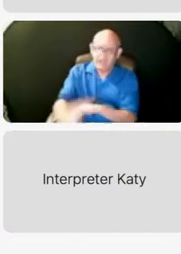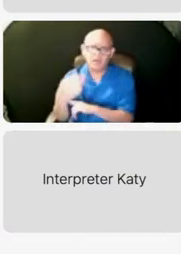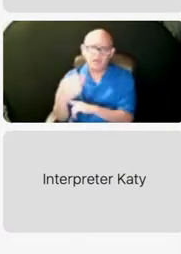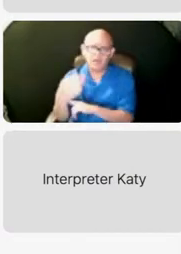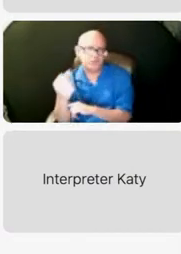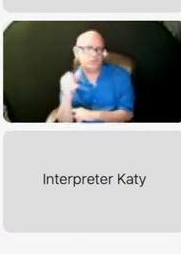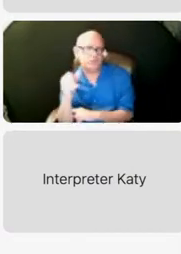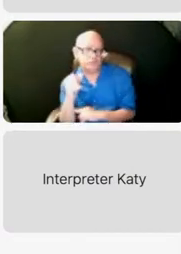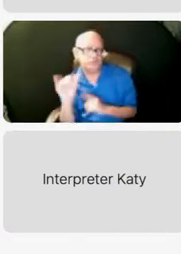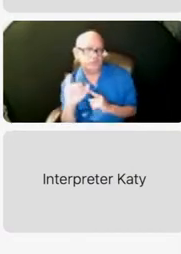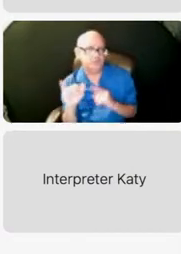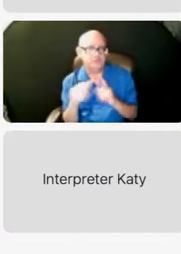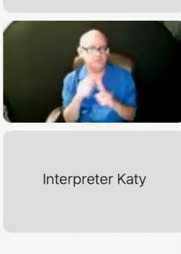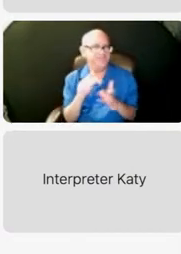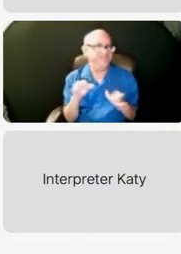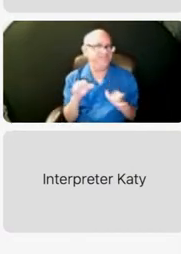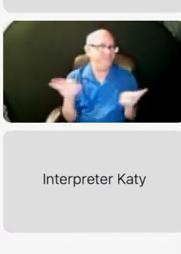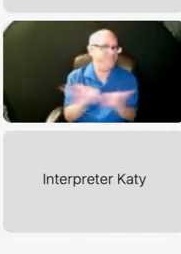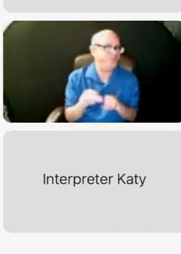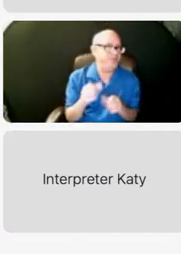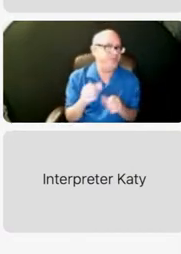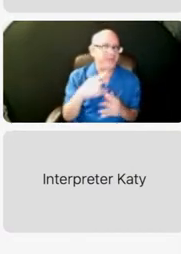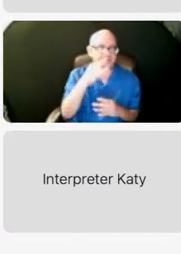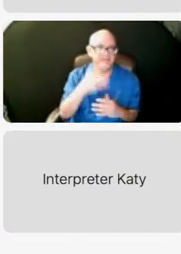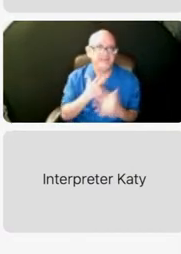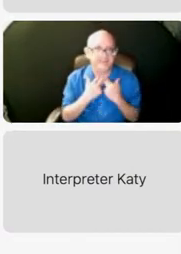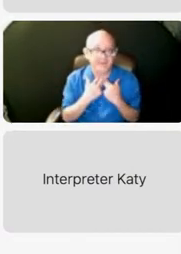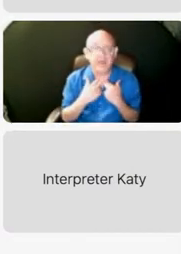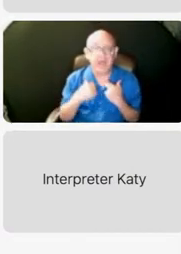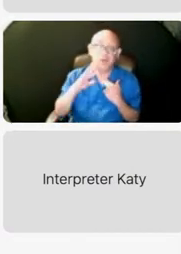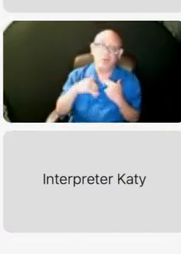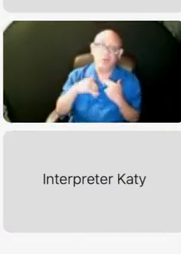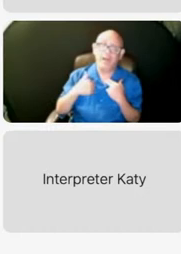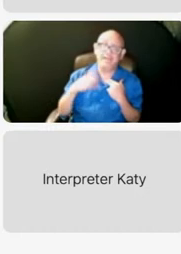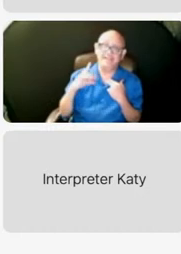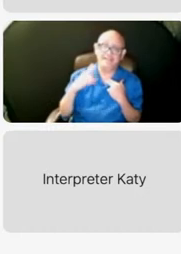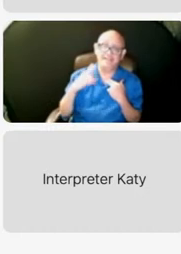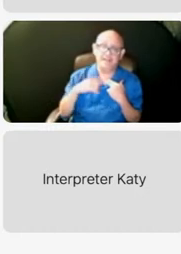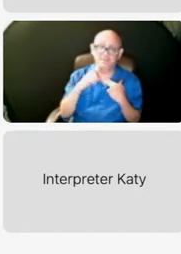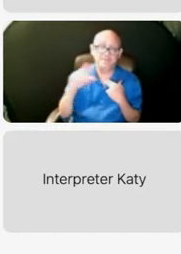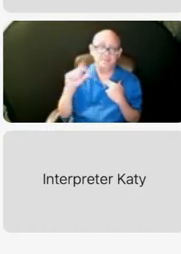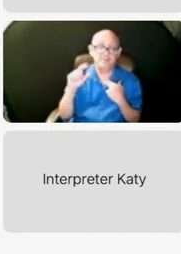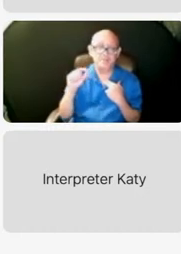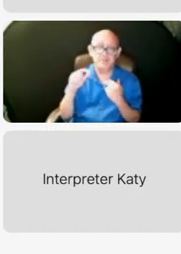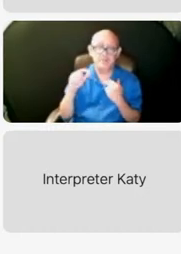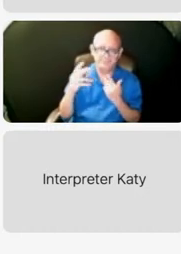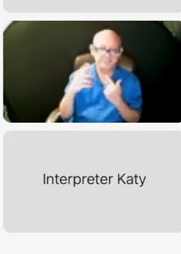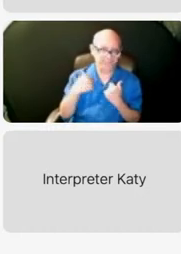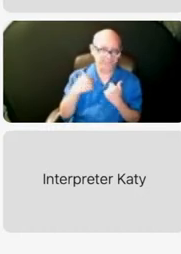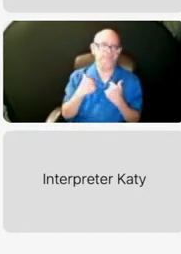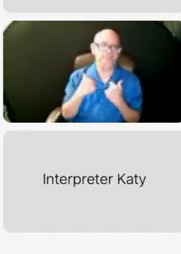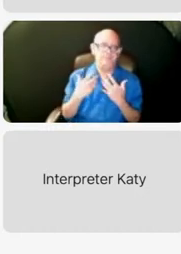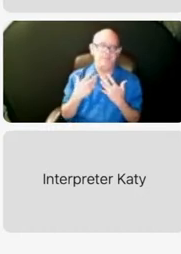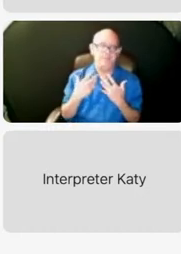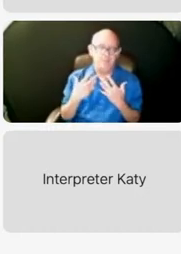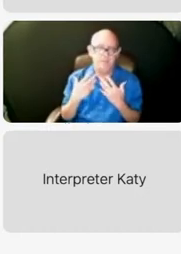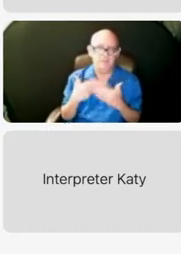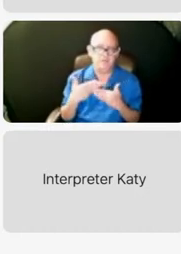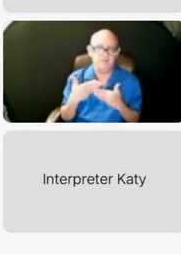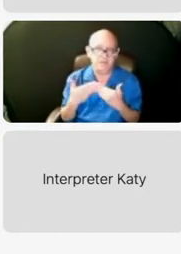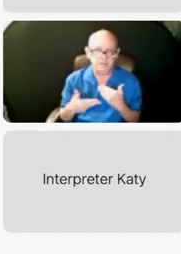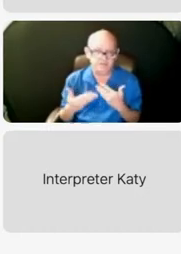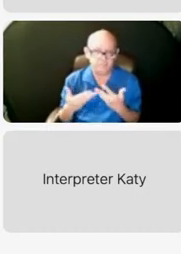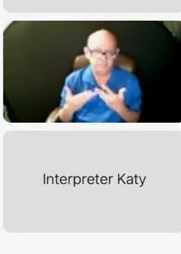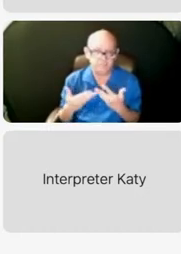you know a lot of kids get stuck i know i did for a while when i was like 20 or something uh so uh you know i i know that the